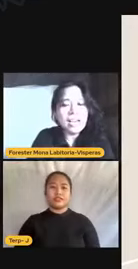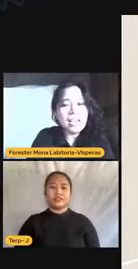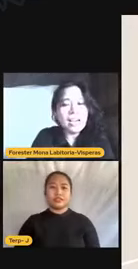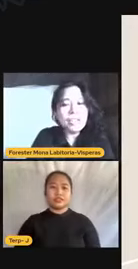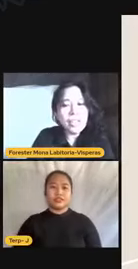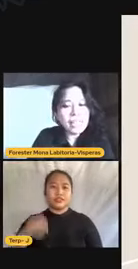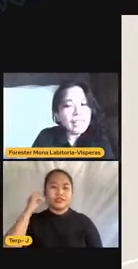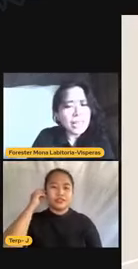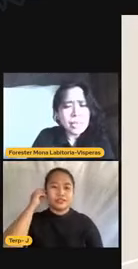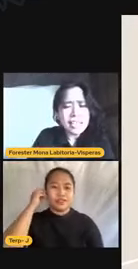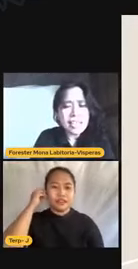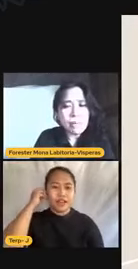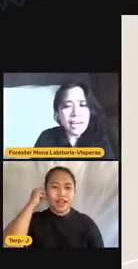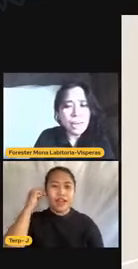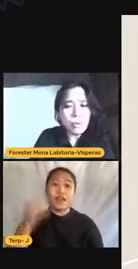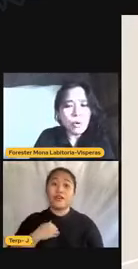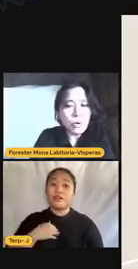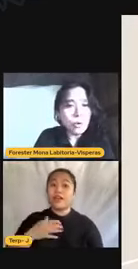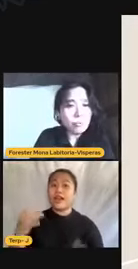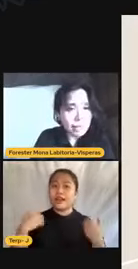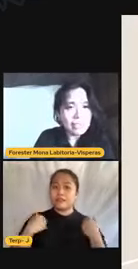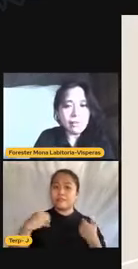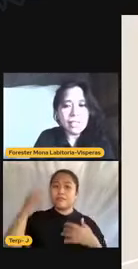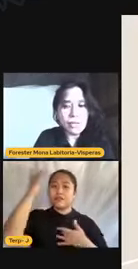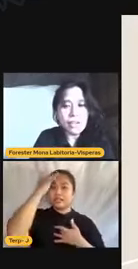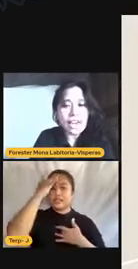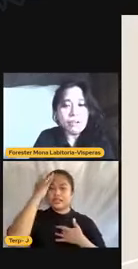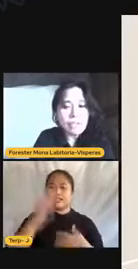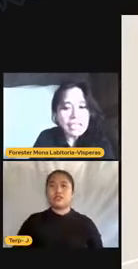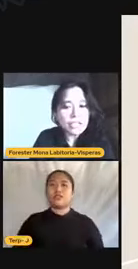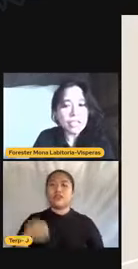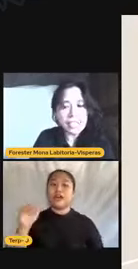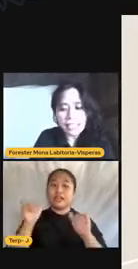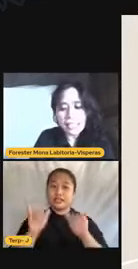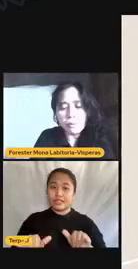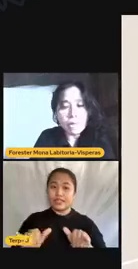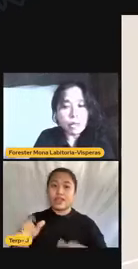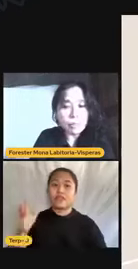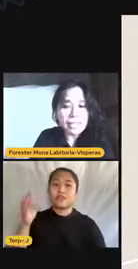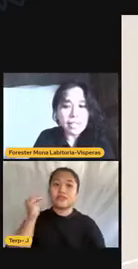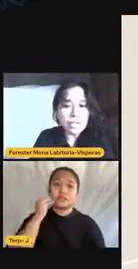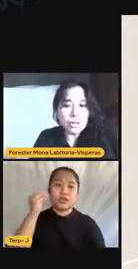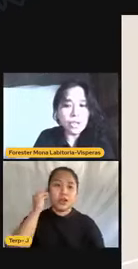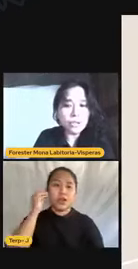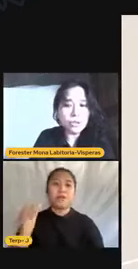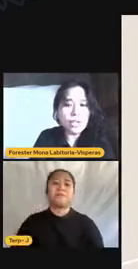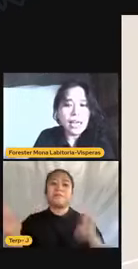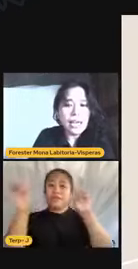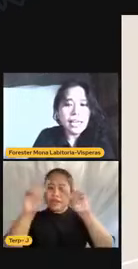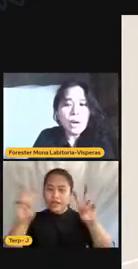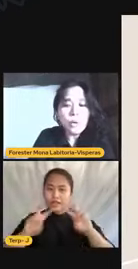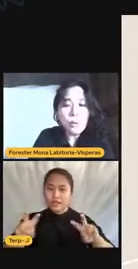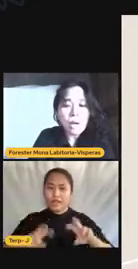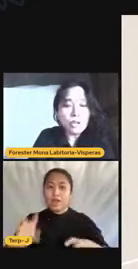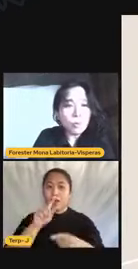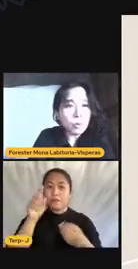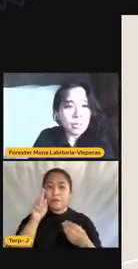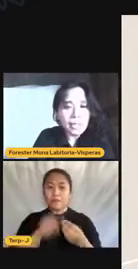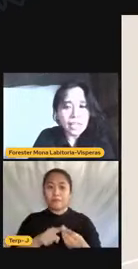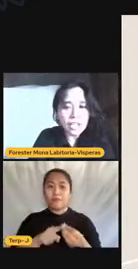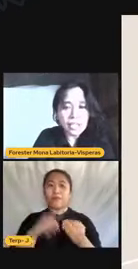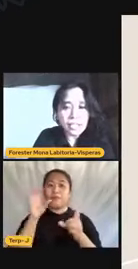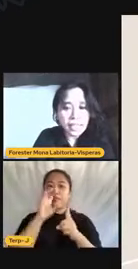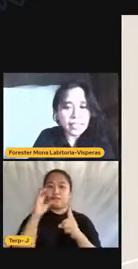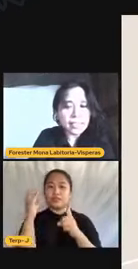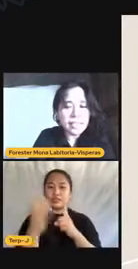2 weeks. During that time, since nasa bahay lang po ako, as I've said earlier, I researched extensively about my son's condition. Kinaunawaan ko po